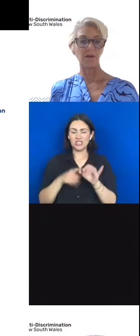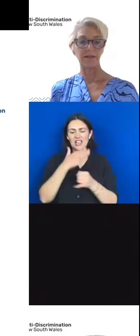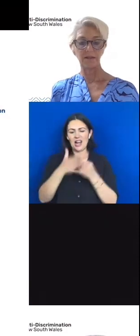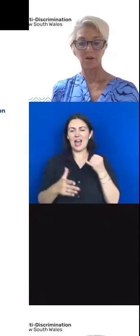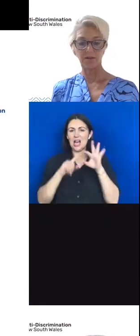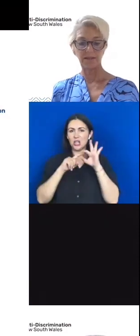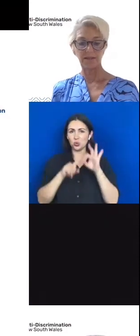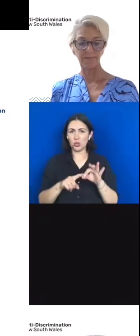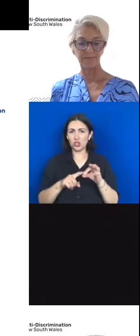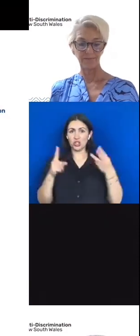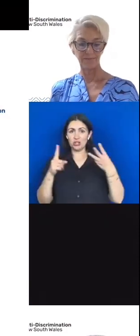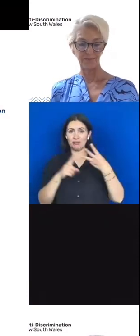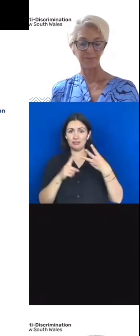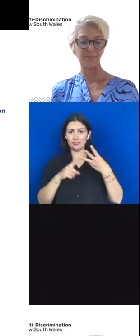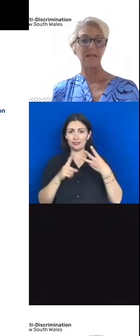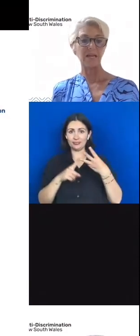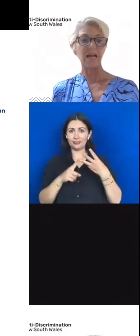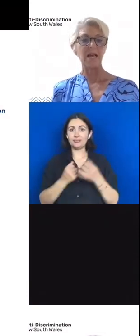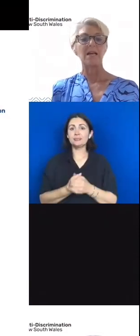is as follows.